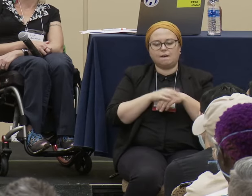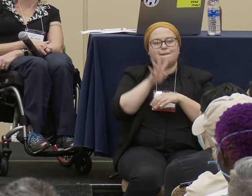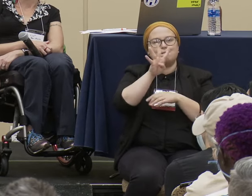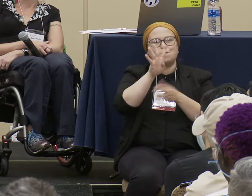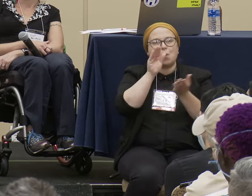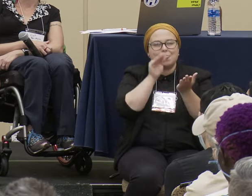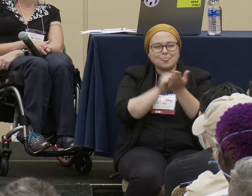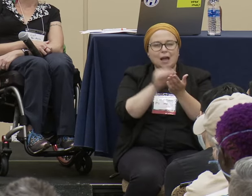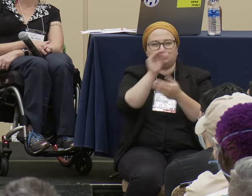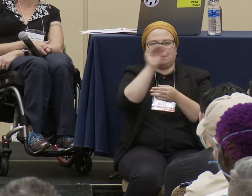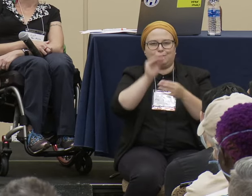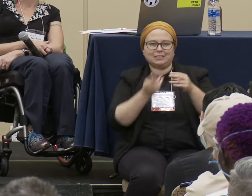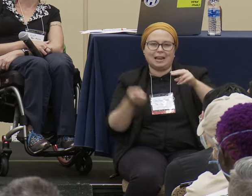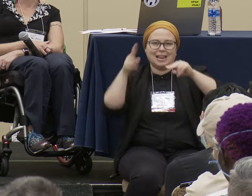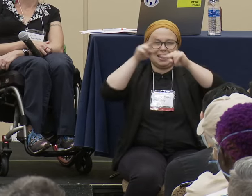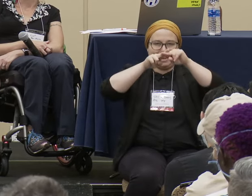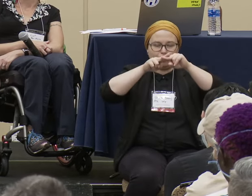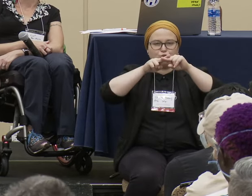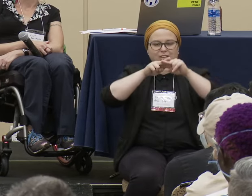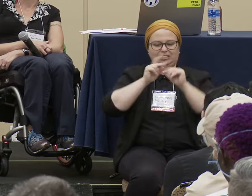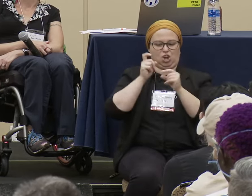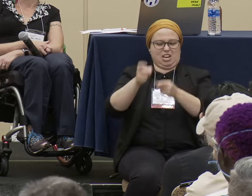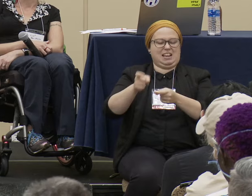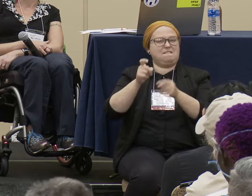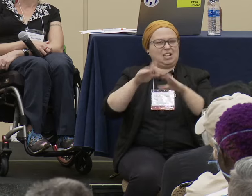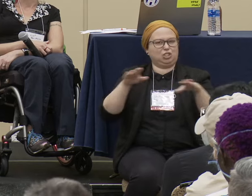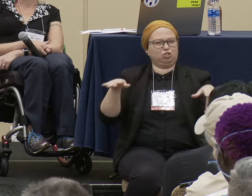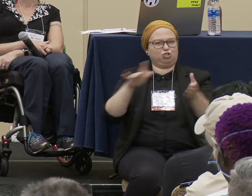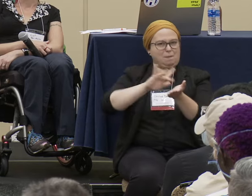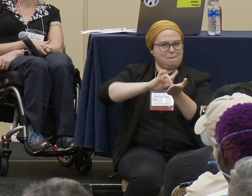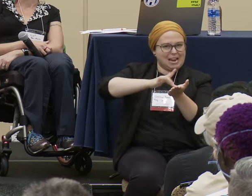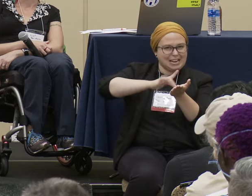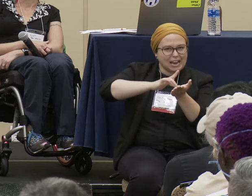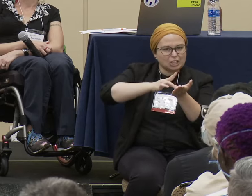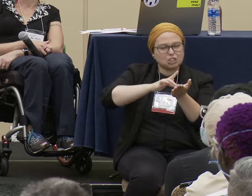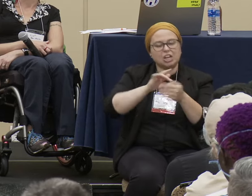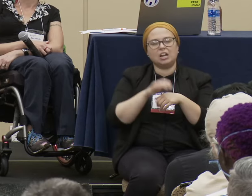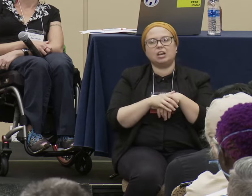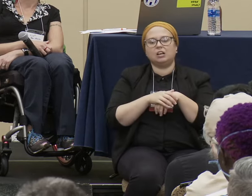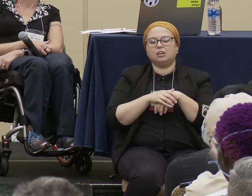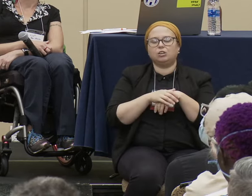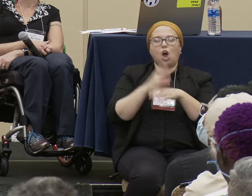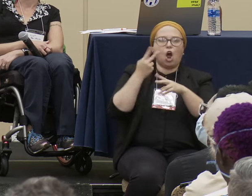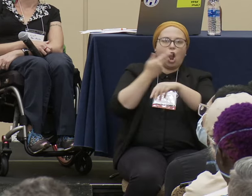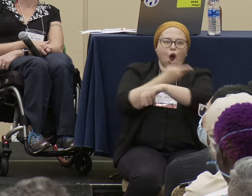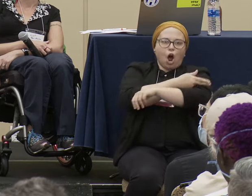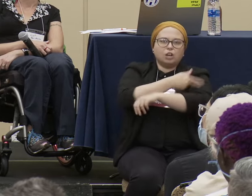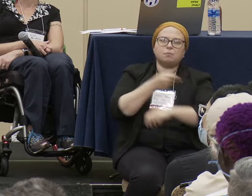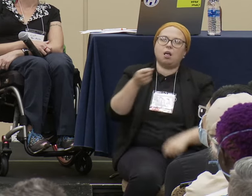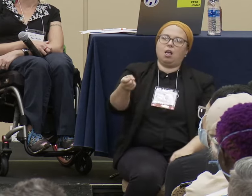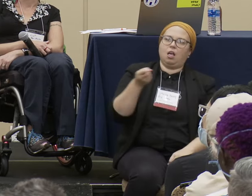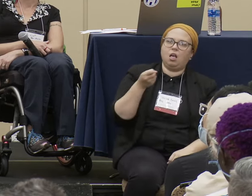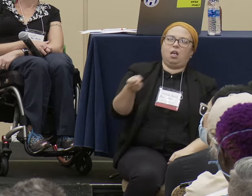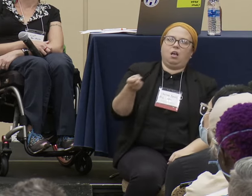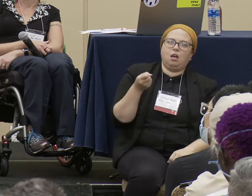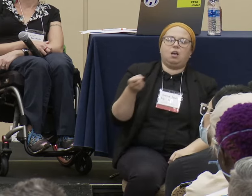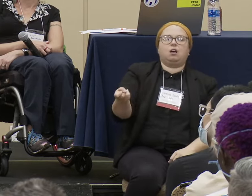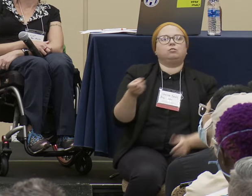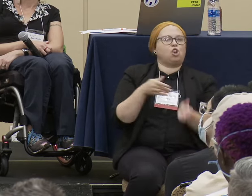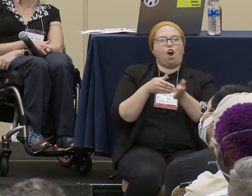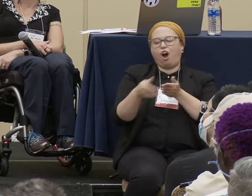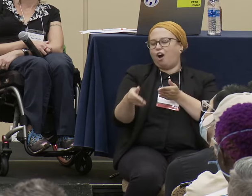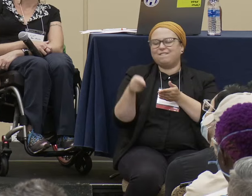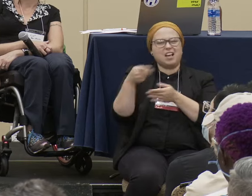being placed on medications. And they go in and out of these hospital spaces, which are often do not provide